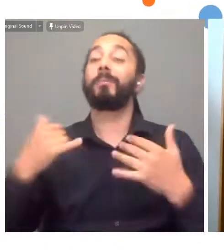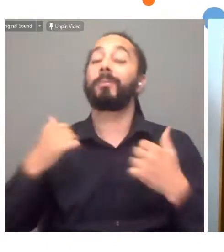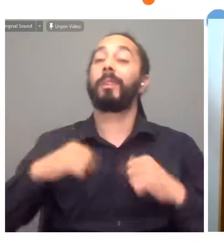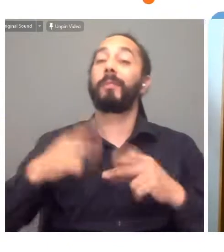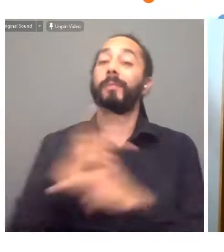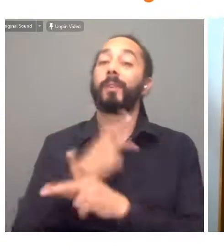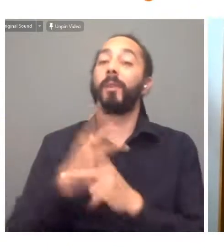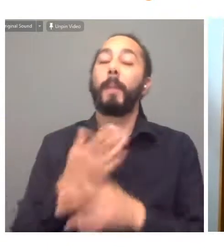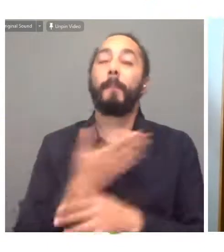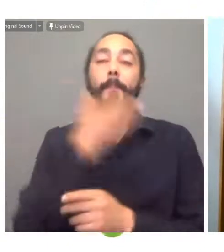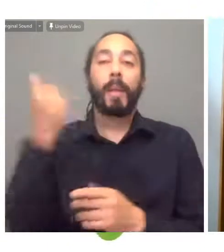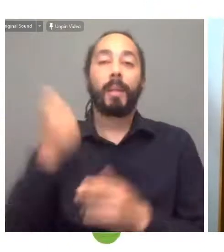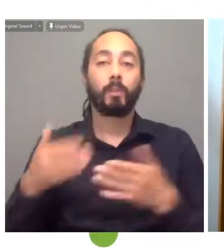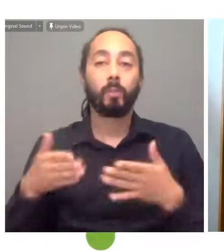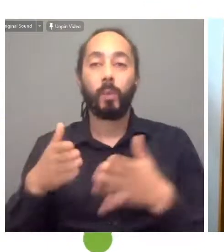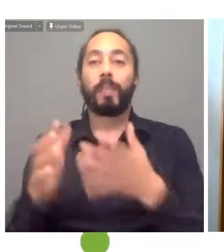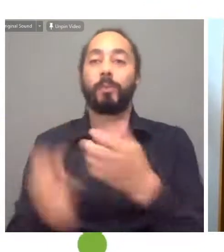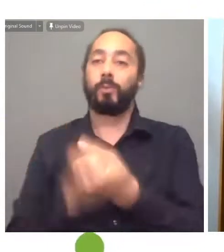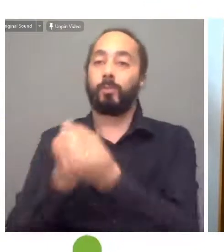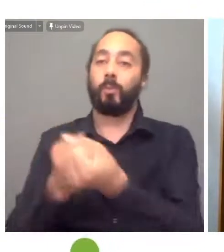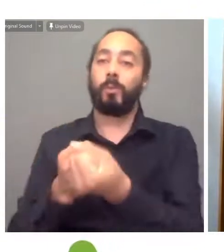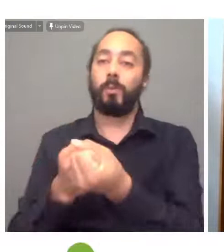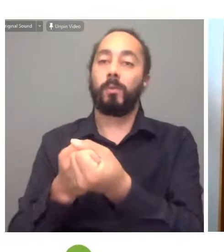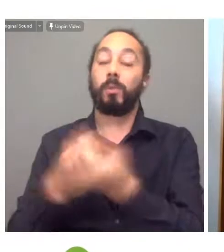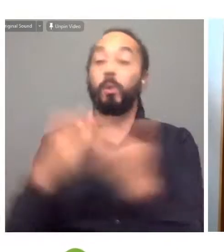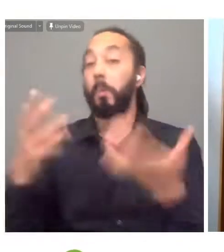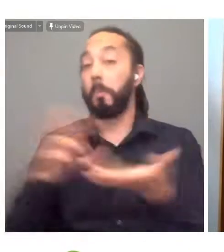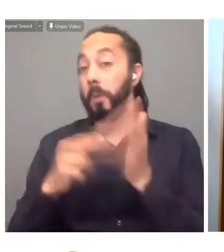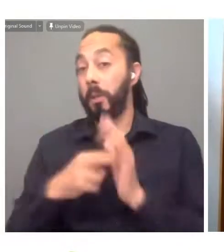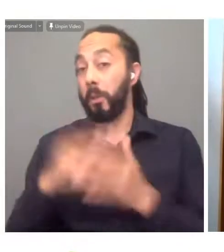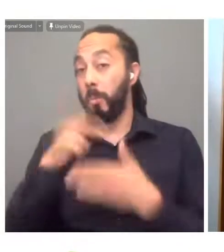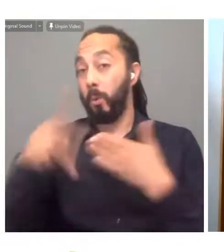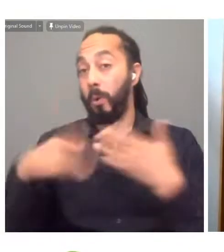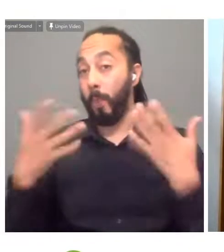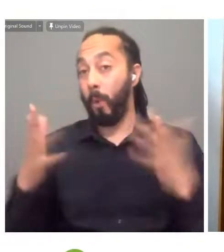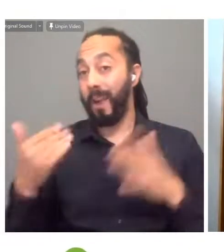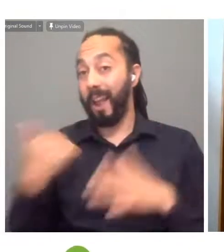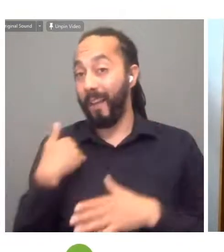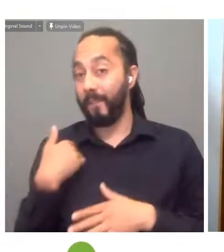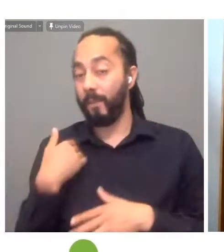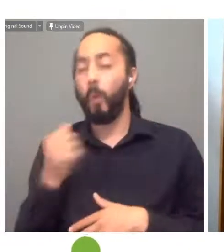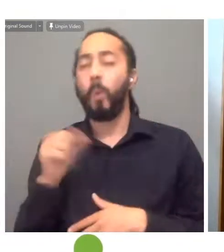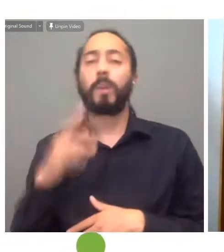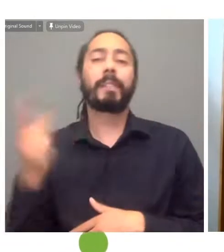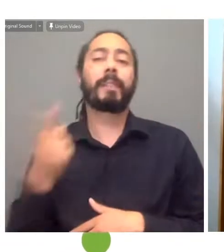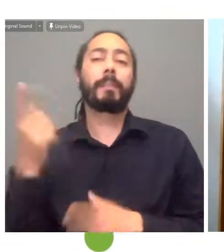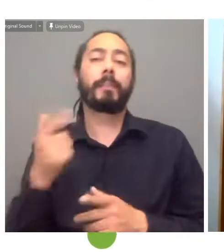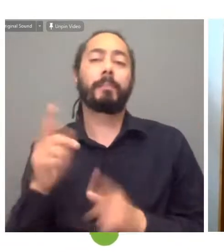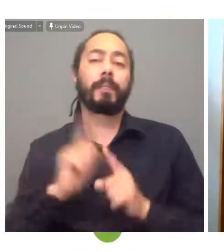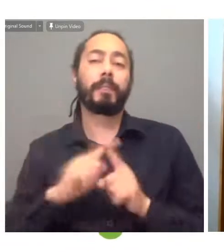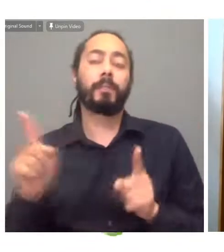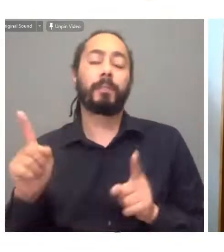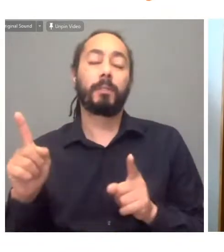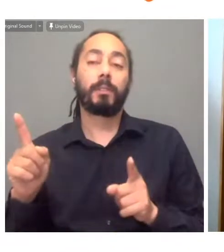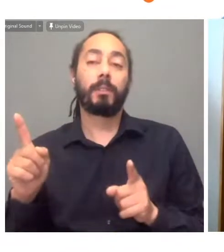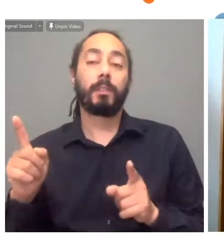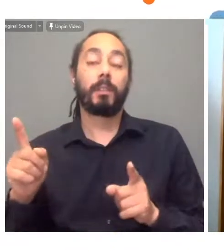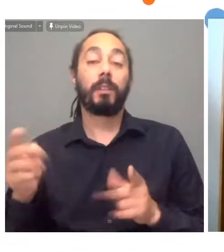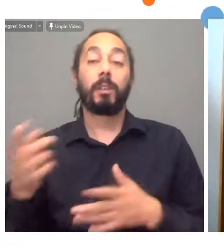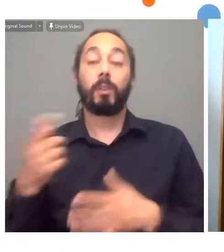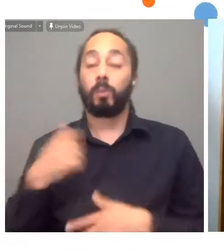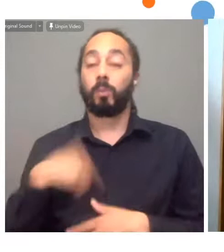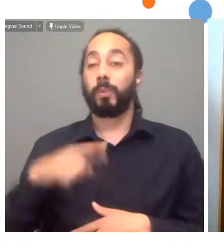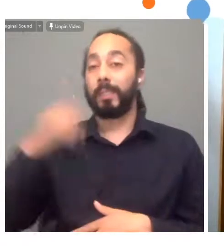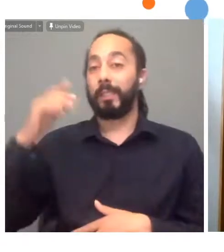it specifically these programs, or would it be something a bit different? But we understand that we will need to